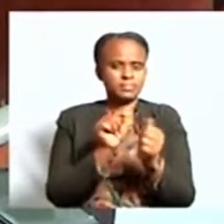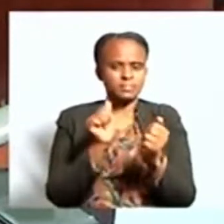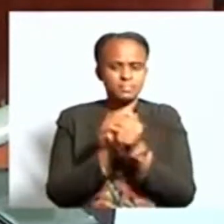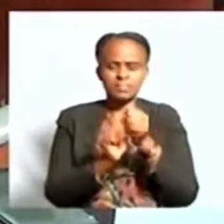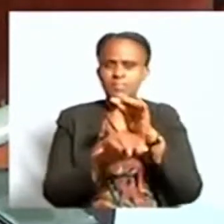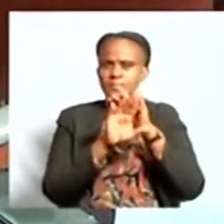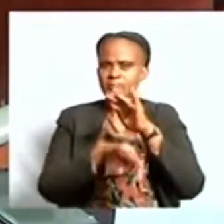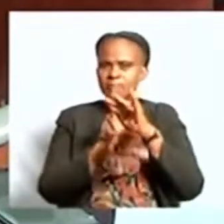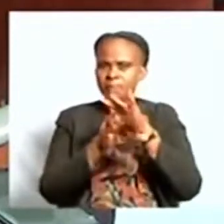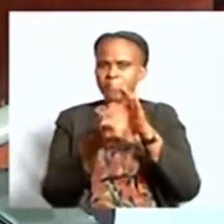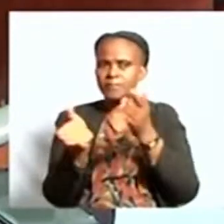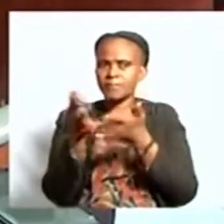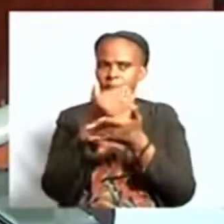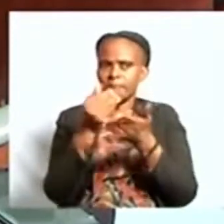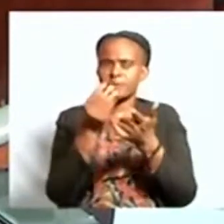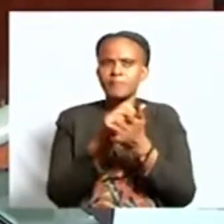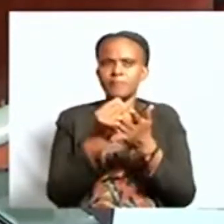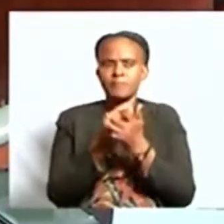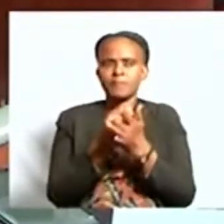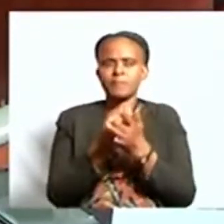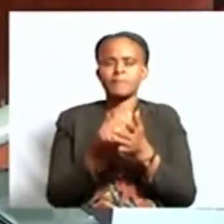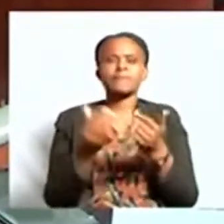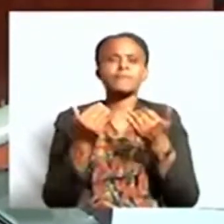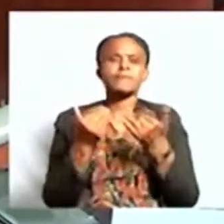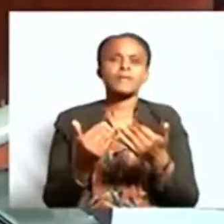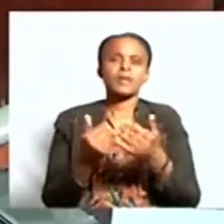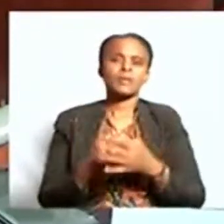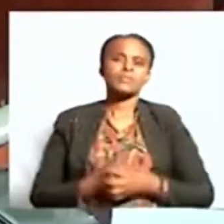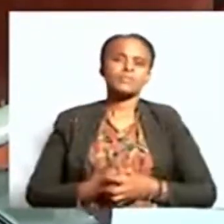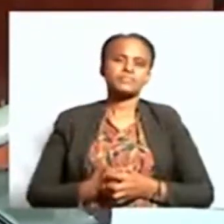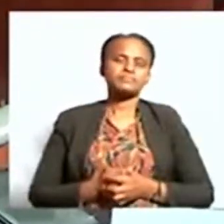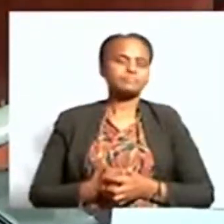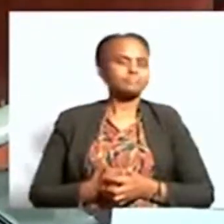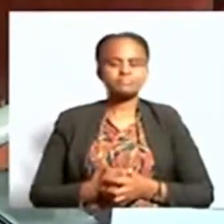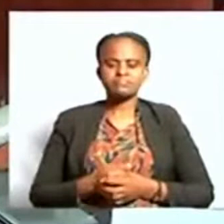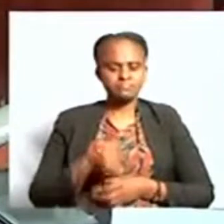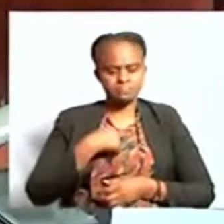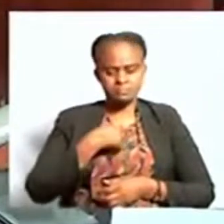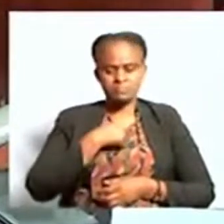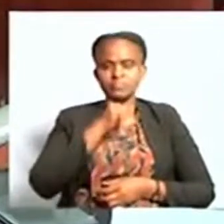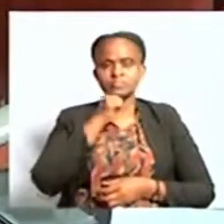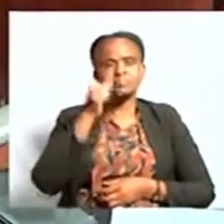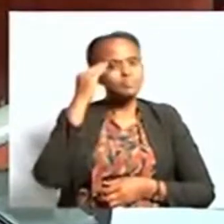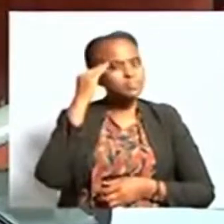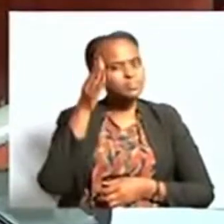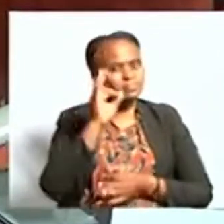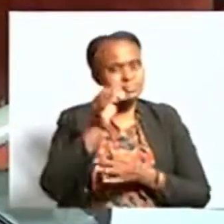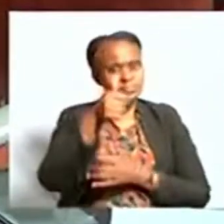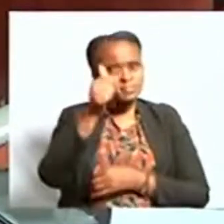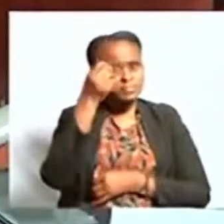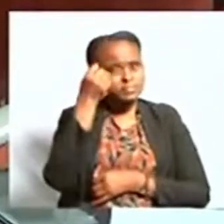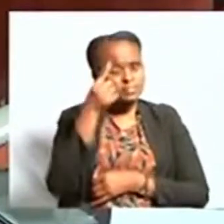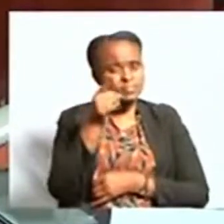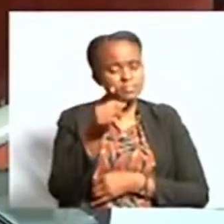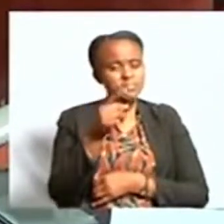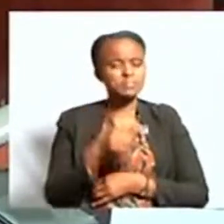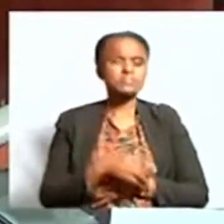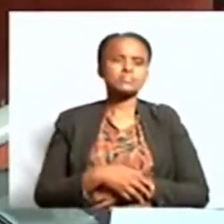under collection. Now, I do not know if you understand that